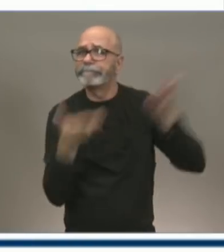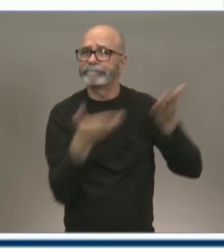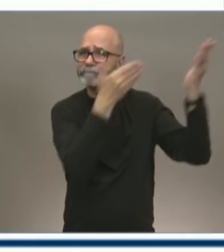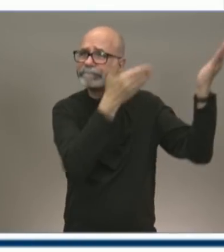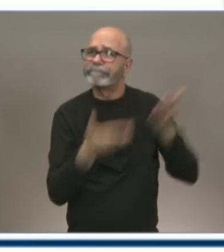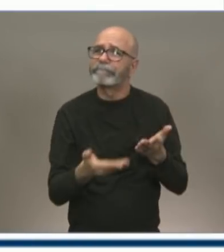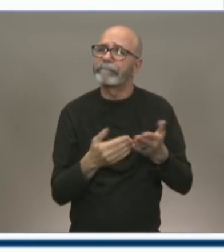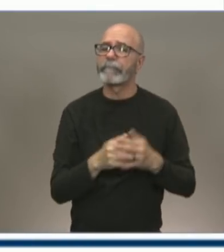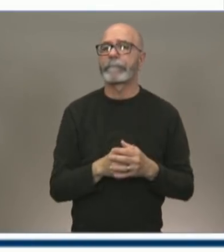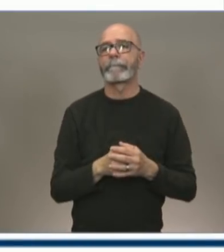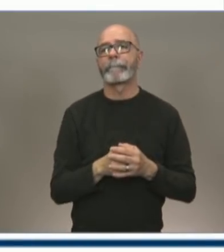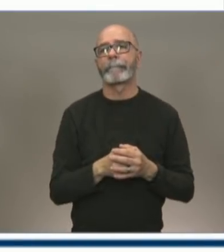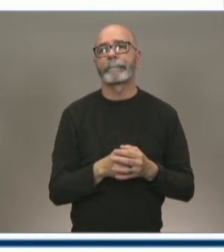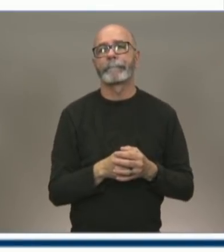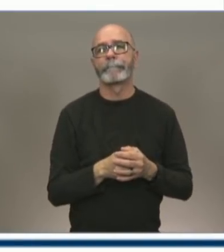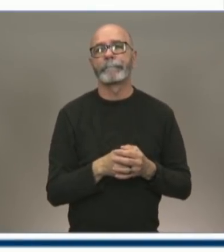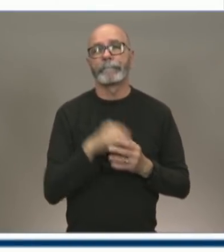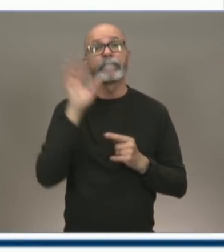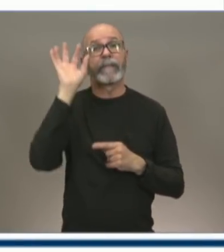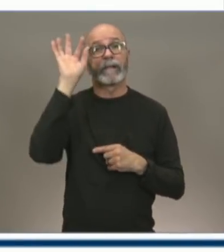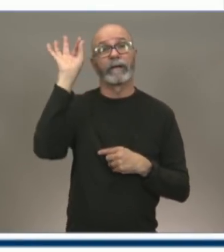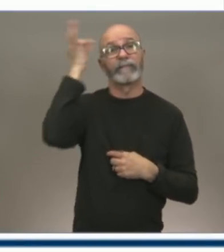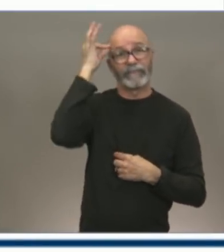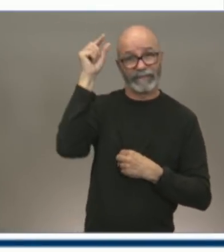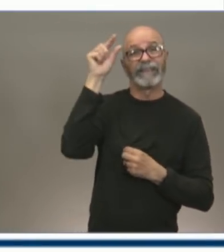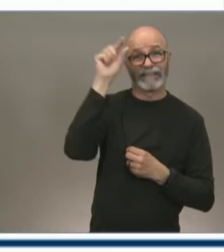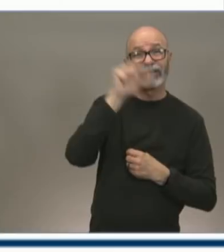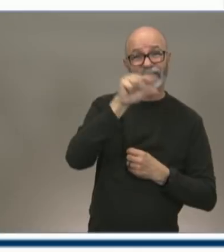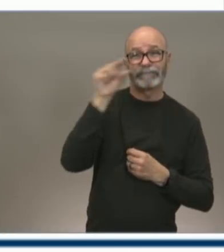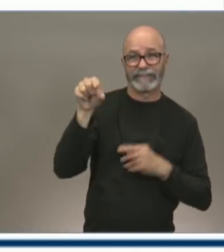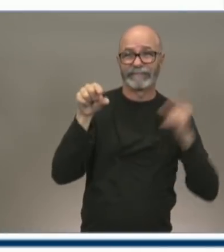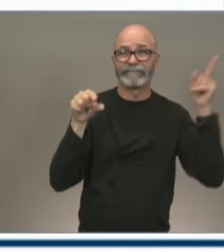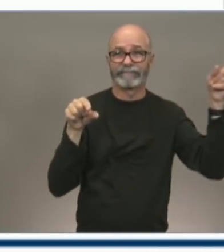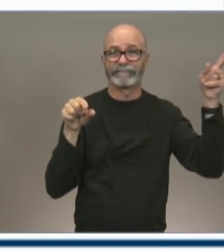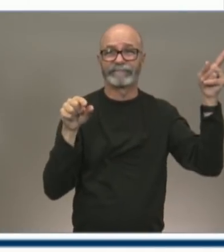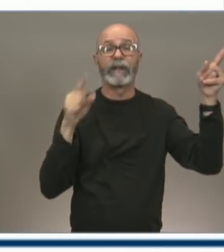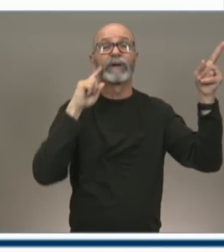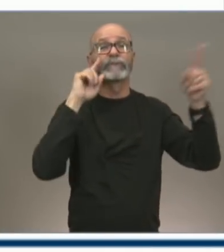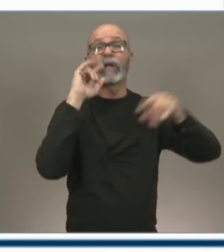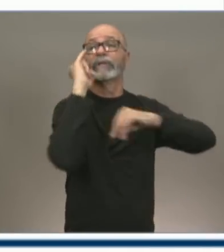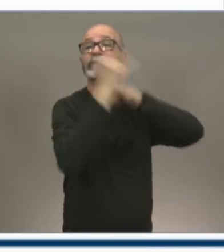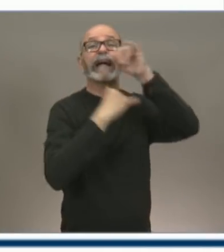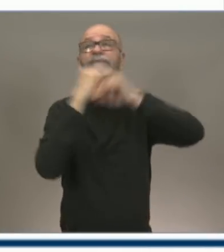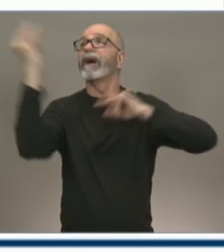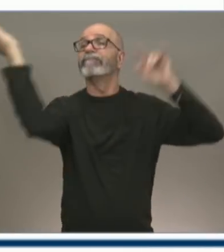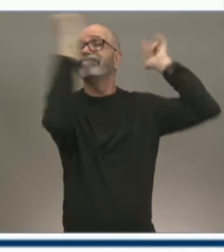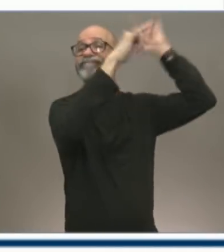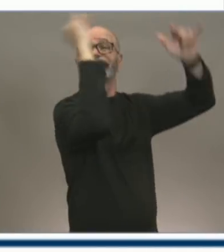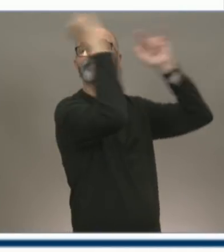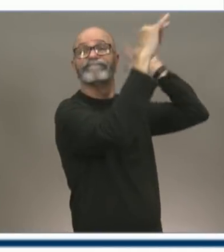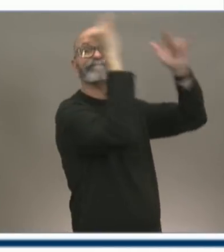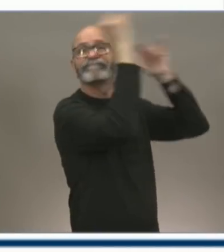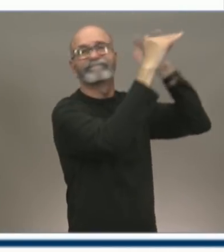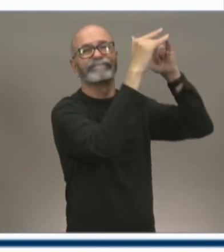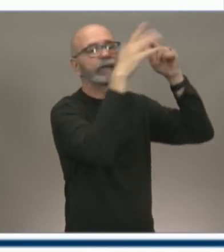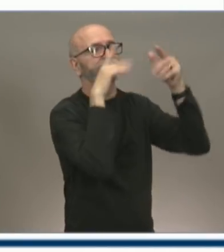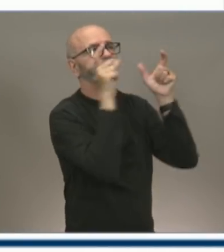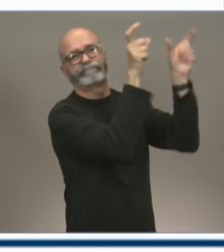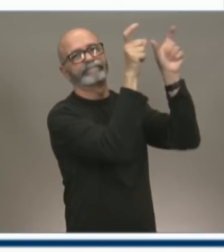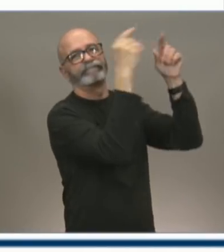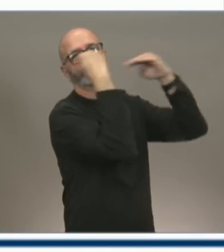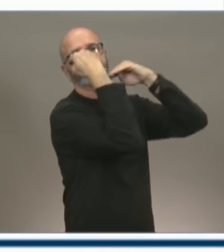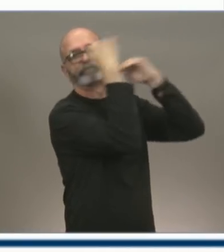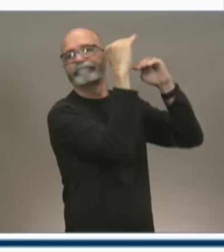travelers, requiring them to get tested upon landing at the airport and isolate at a designated hotel until those tests